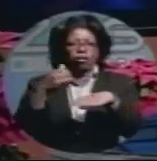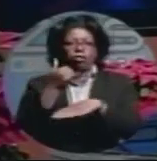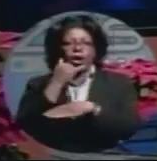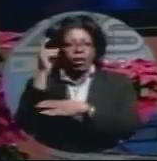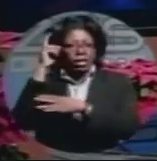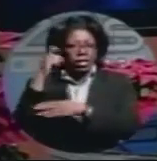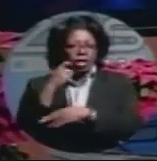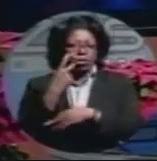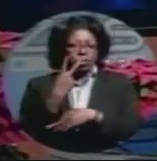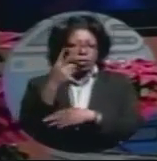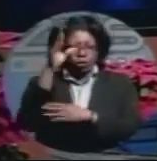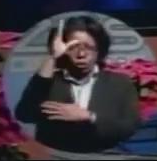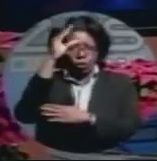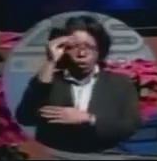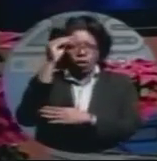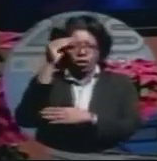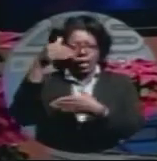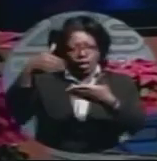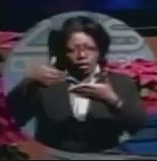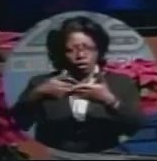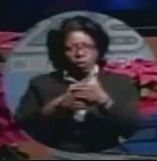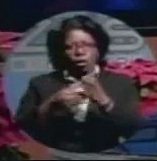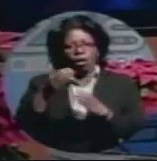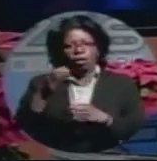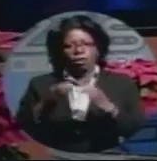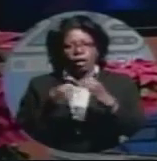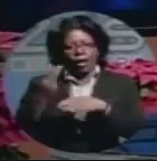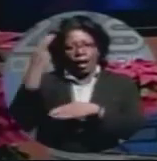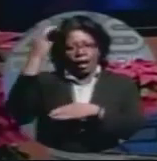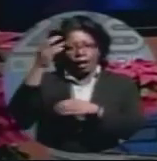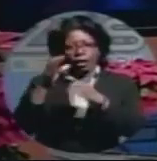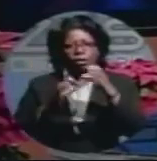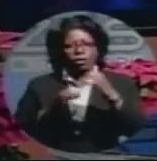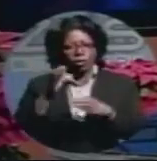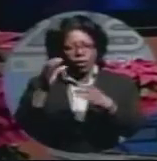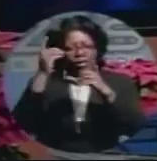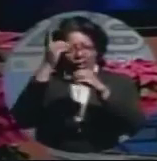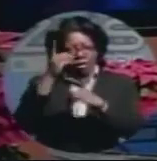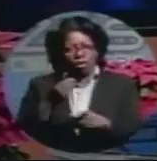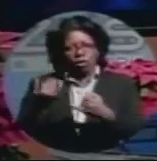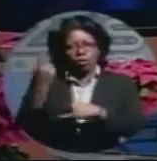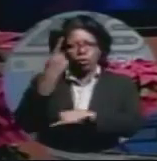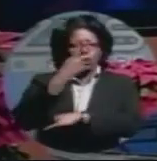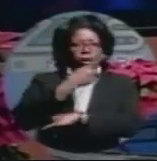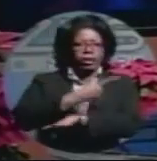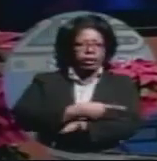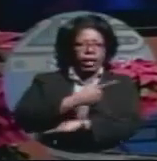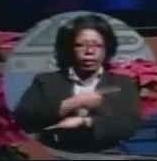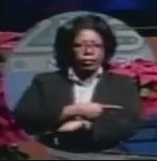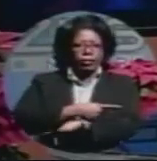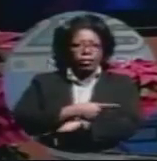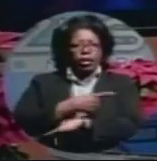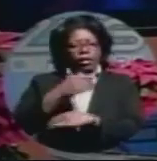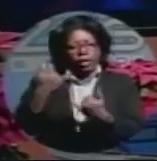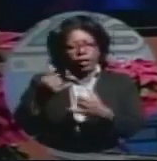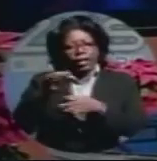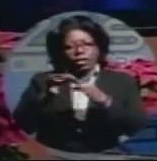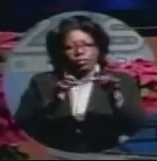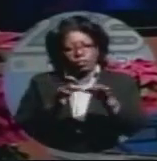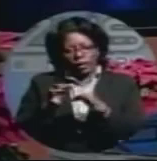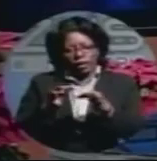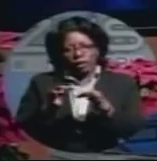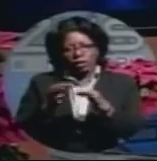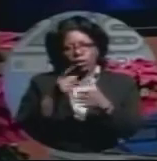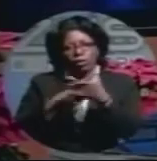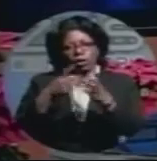sex with two boys, will get a new trial. The High Court handed down the decision today. Fern Curry explains how the court has